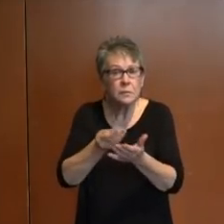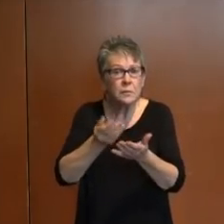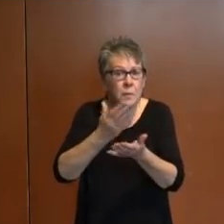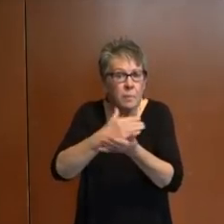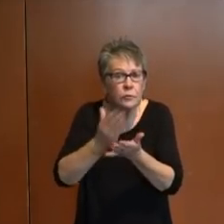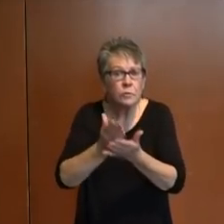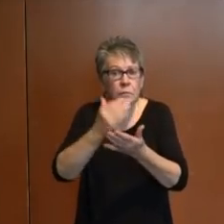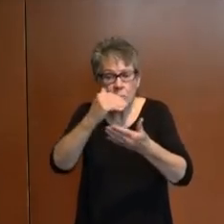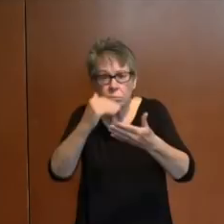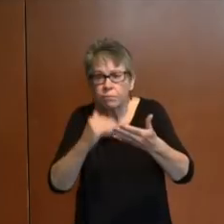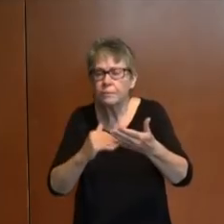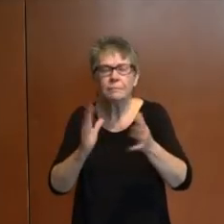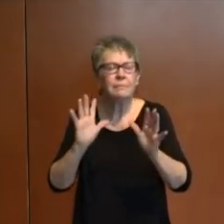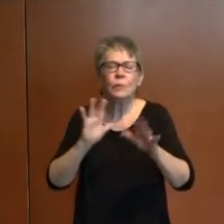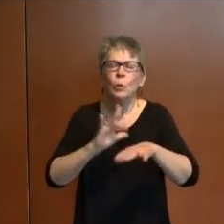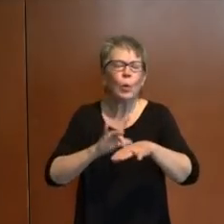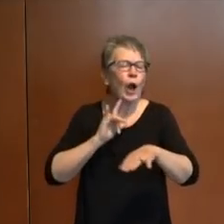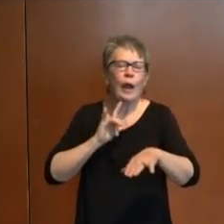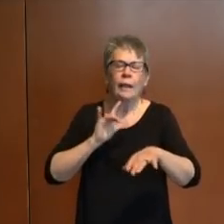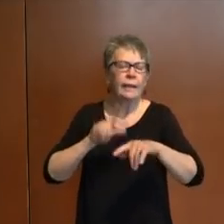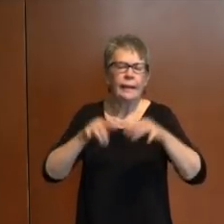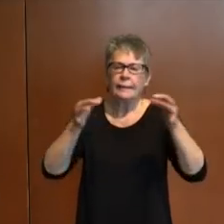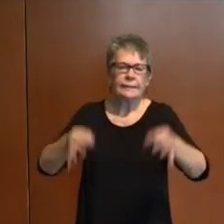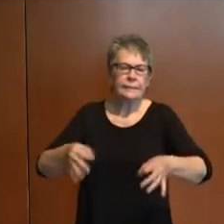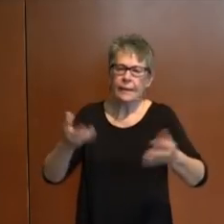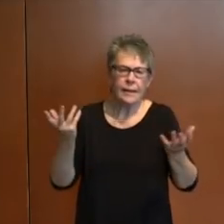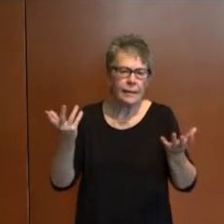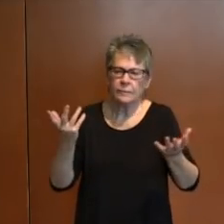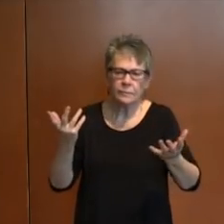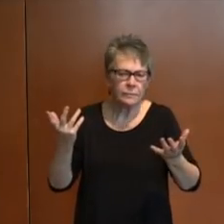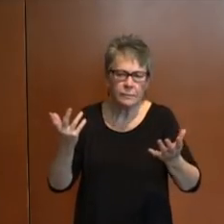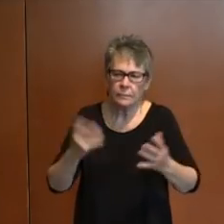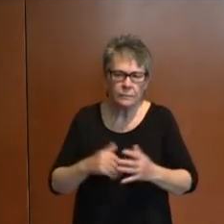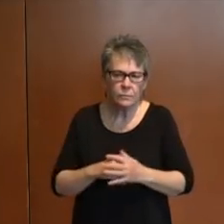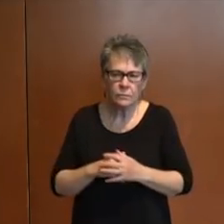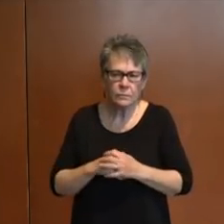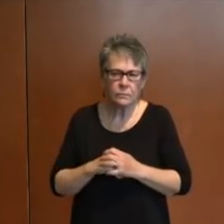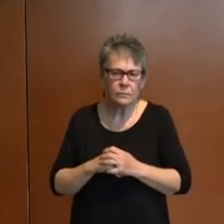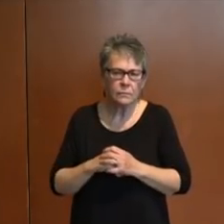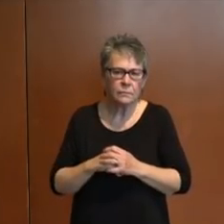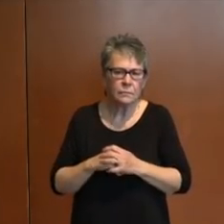way, Steve did want more money in the pension fund. By the way, so did we. We put it in our budget.